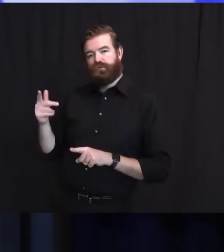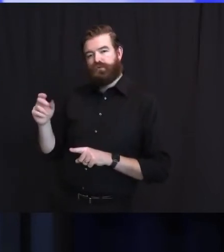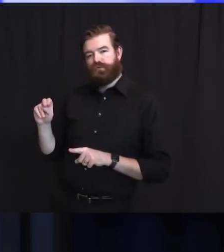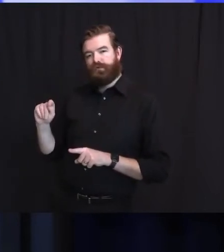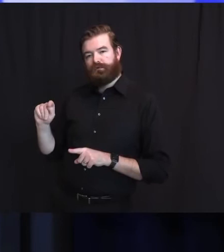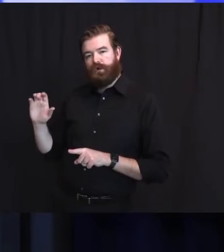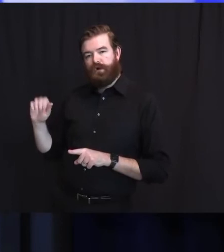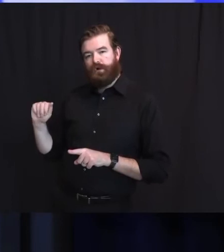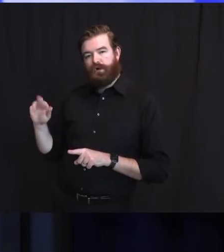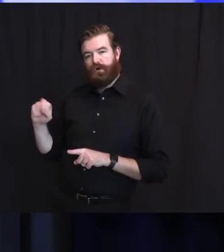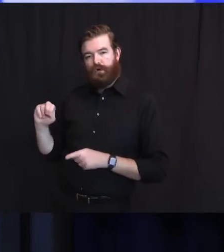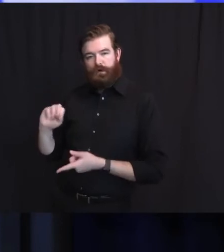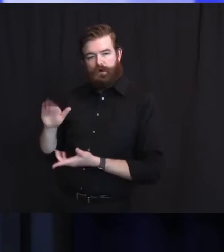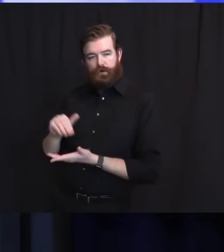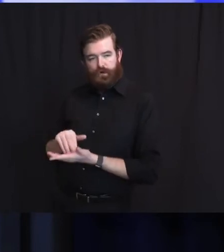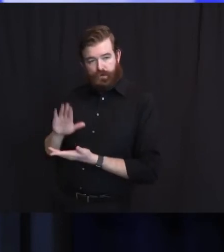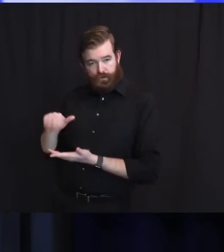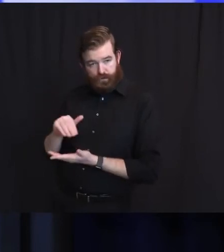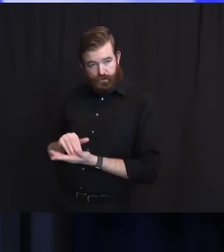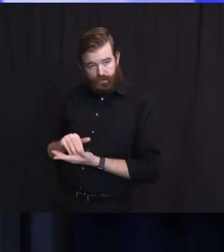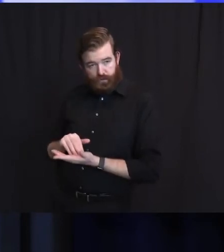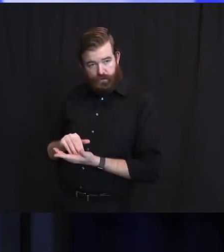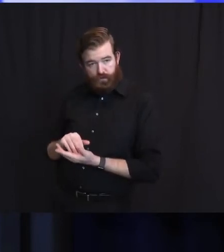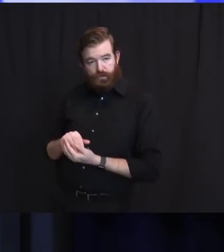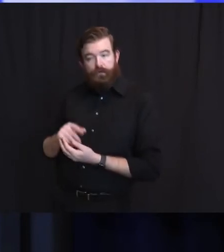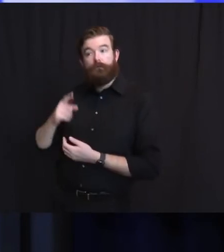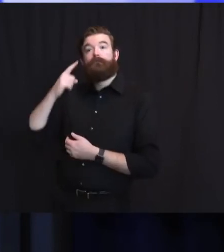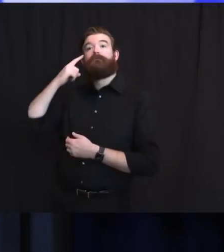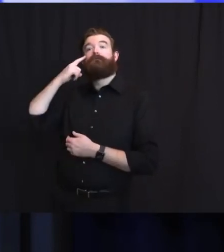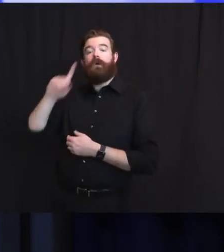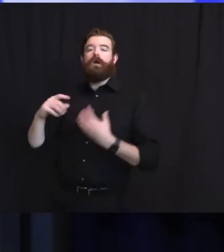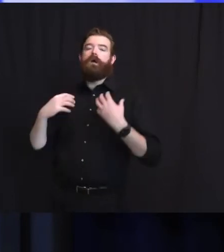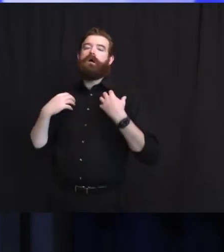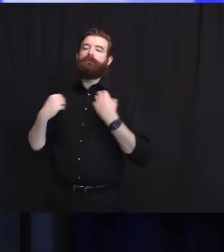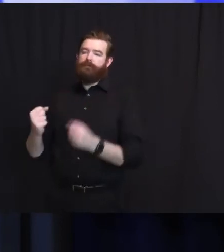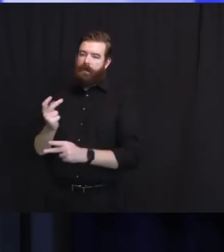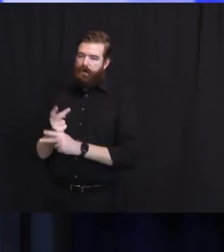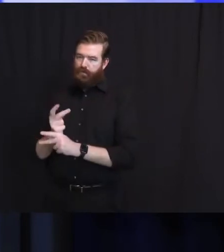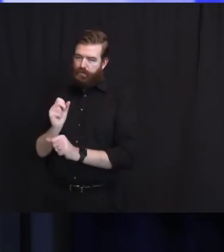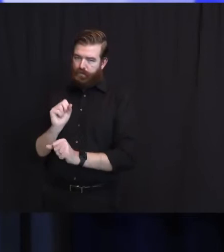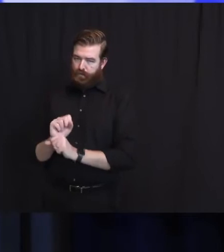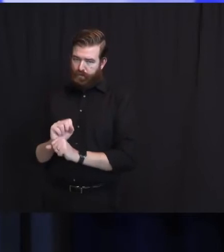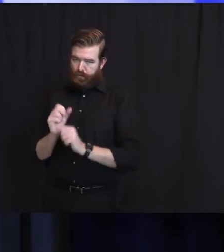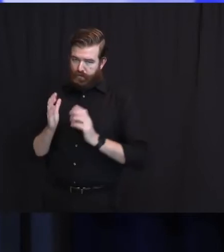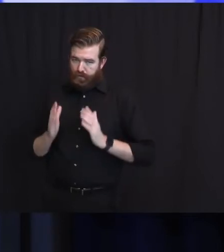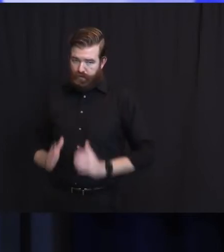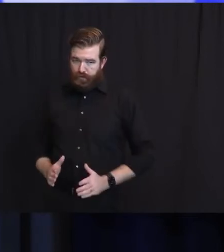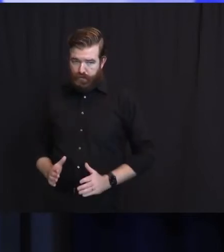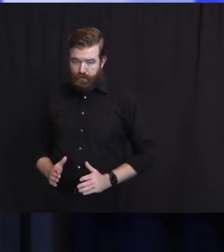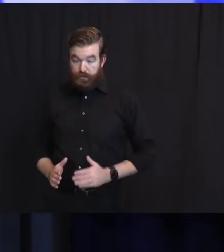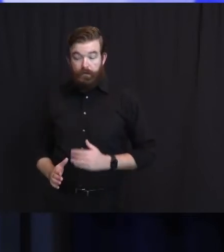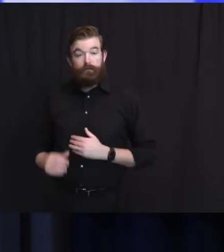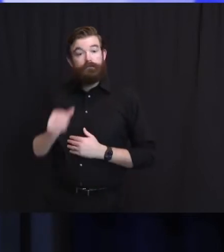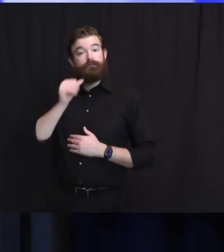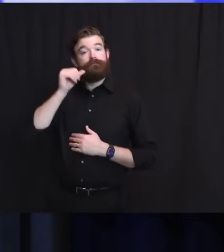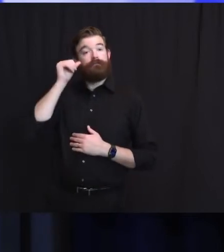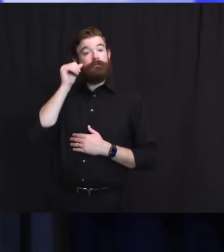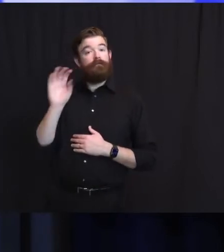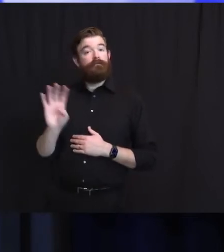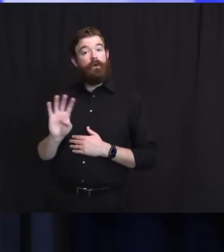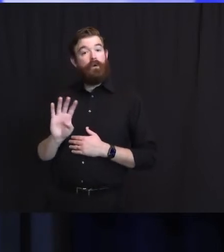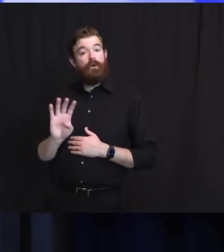vaccinate healthcare workers in the community. As of 4 p.m. yesterday, 26 hospitals reported